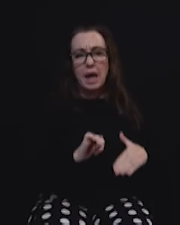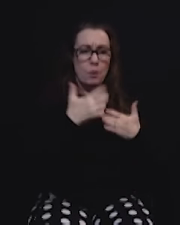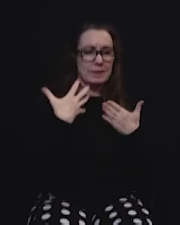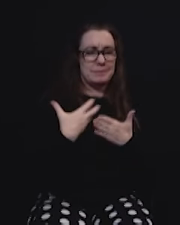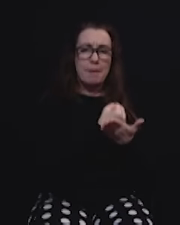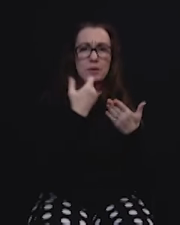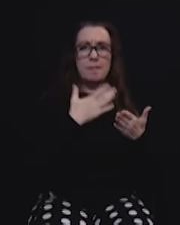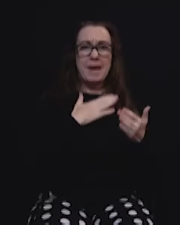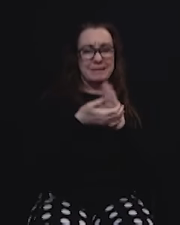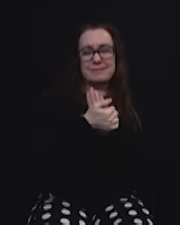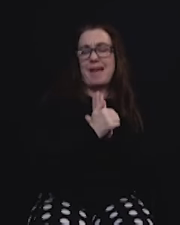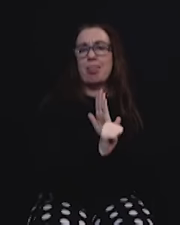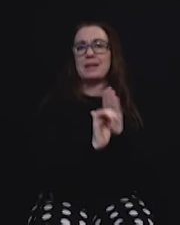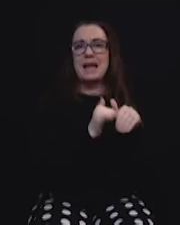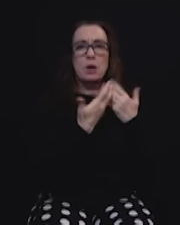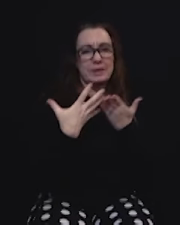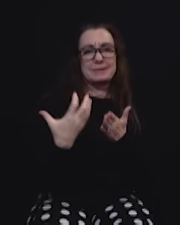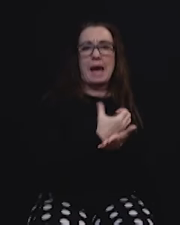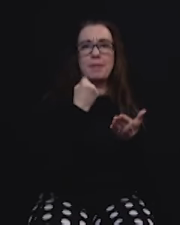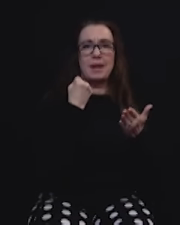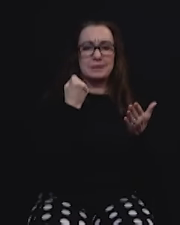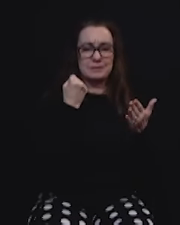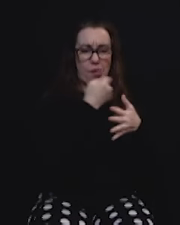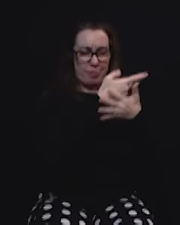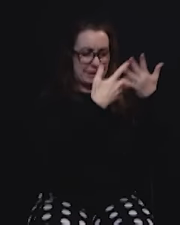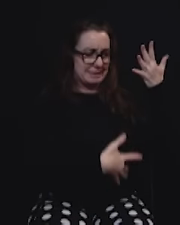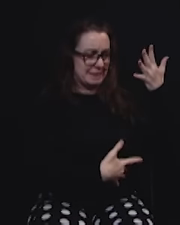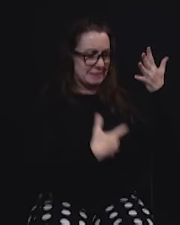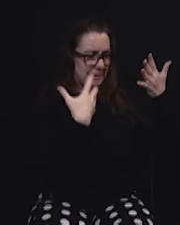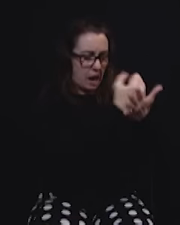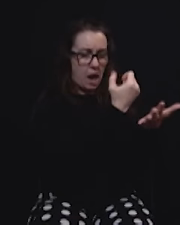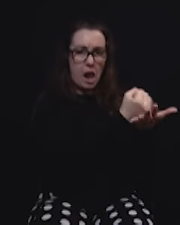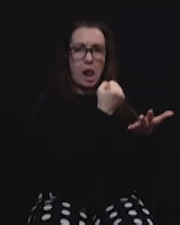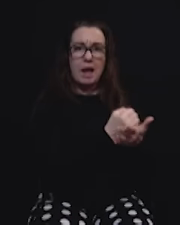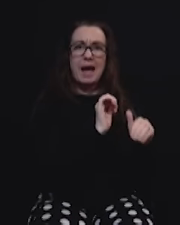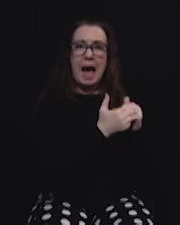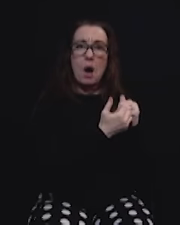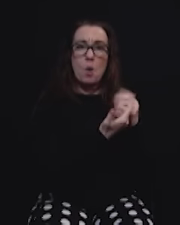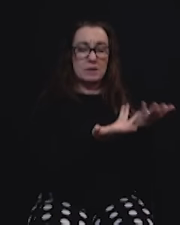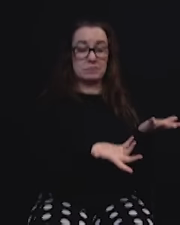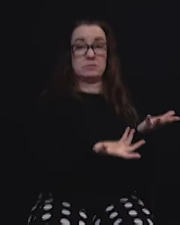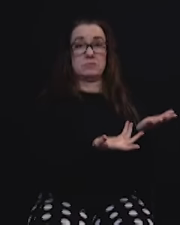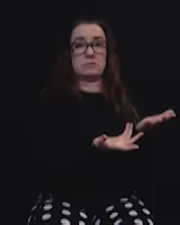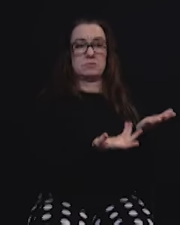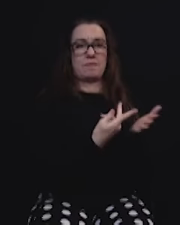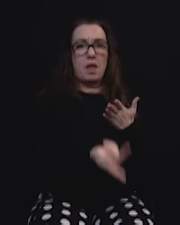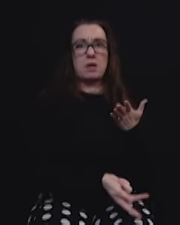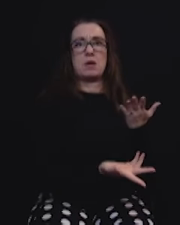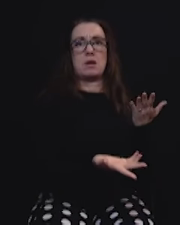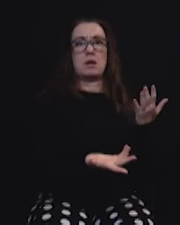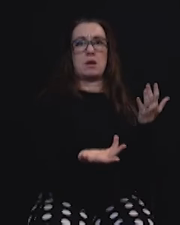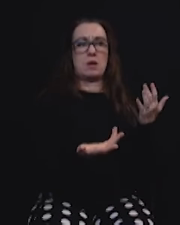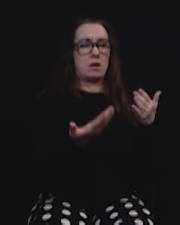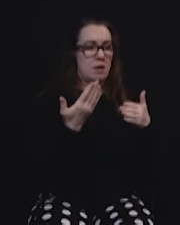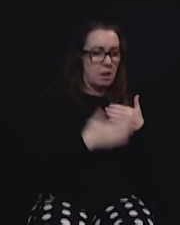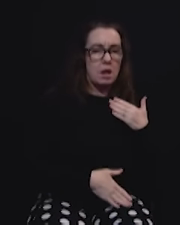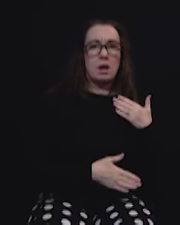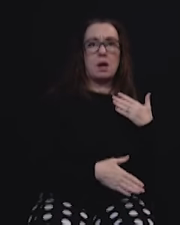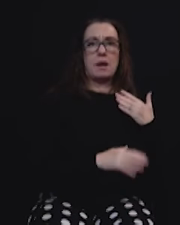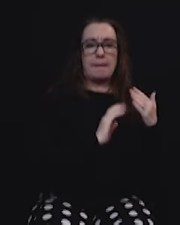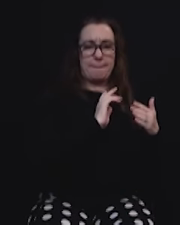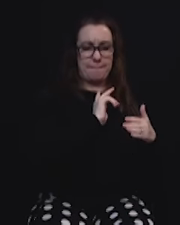capitalize on my talent? How do I capitalize on all these things? And what that leads to is that my value, literally and